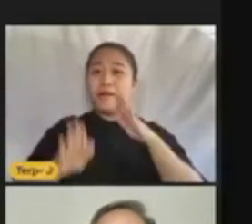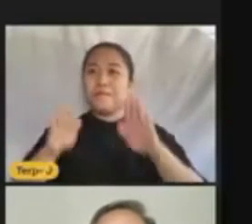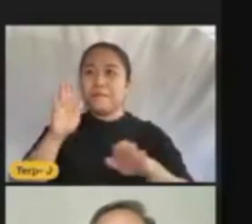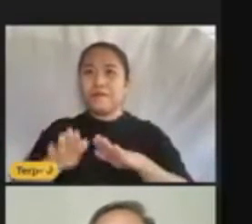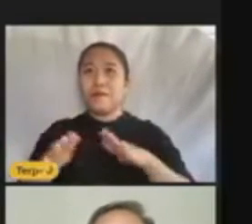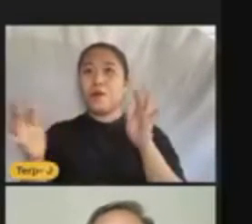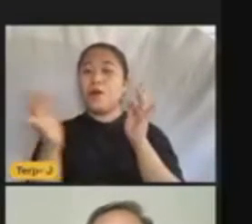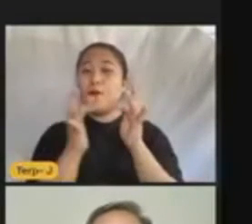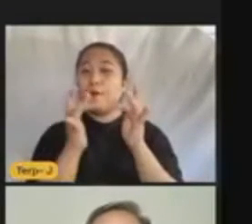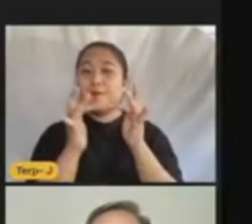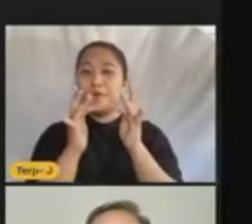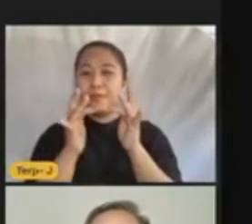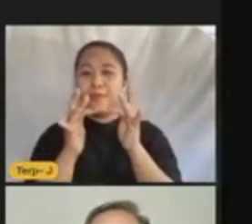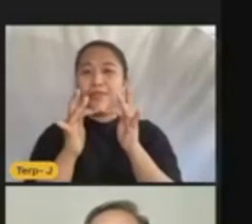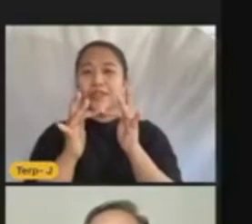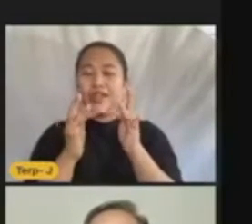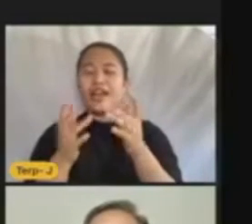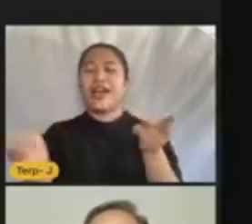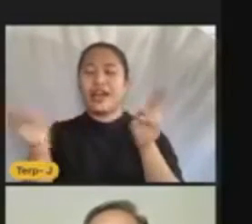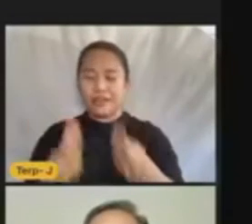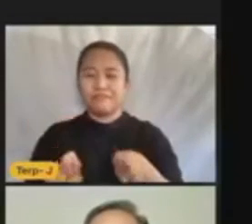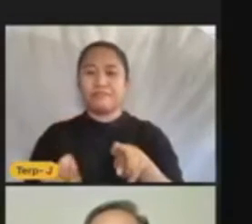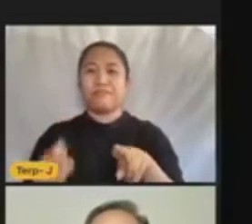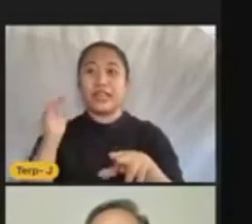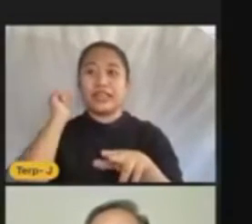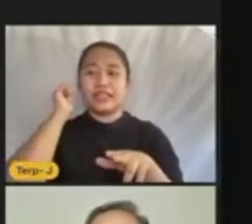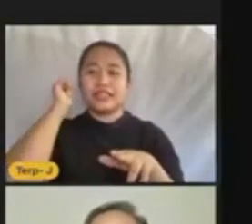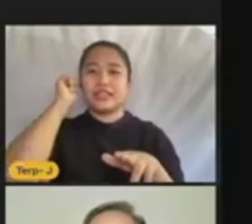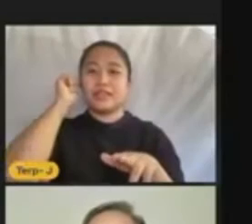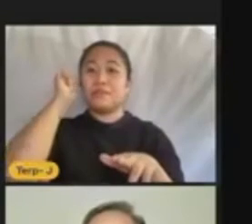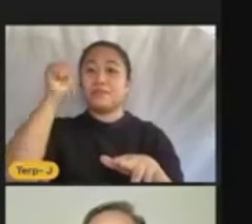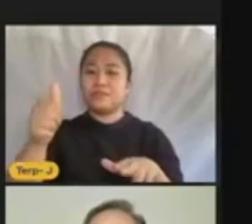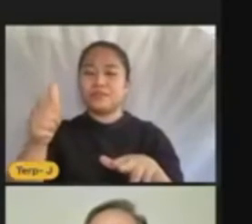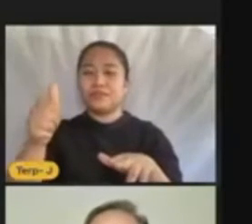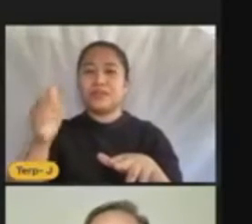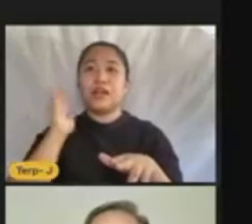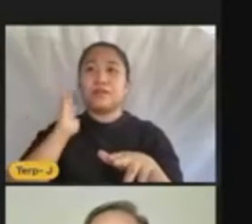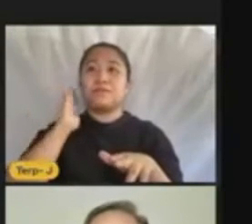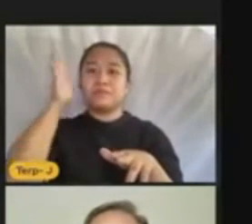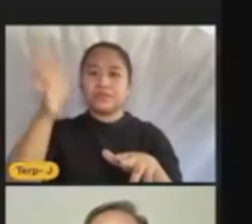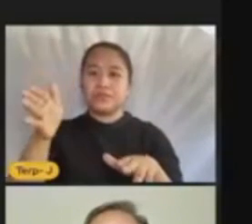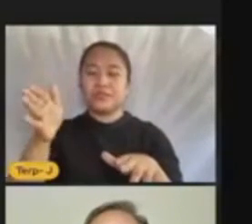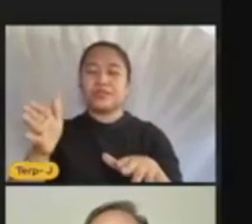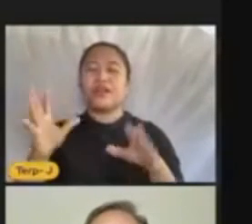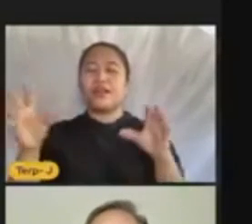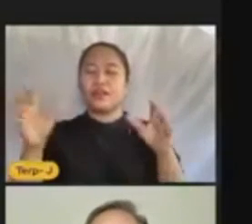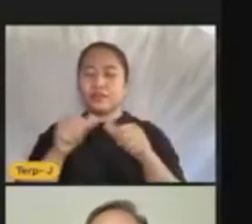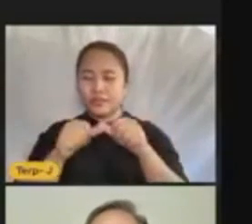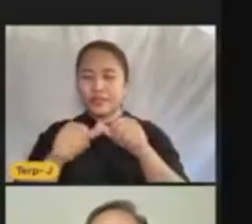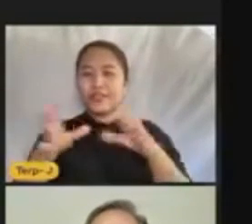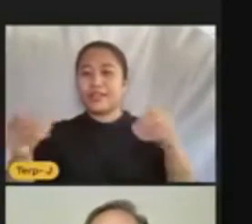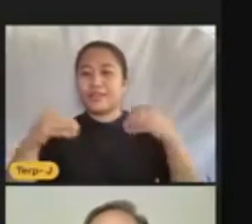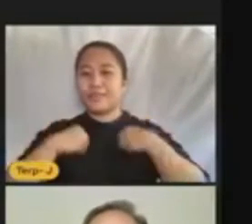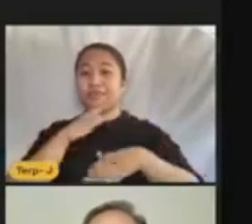And let's continue to be able to accept all children with special needs and